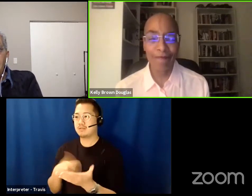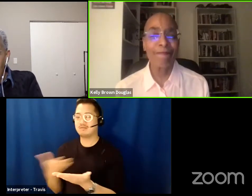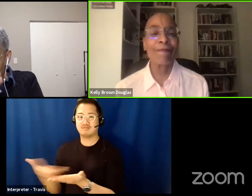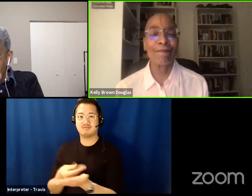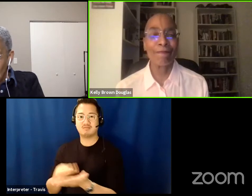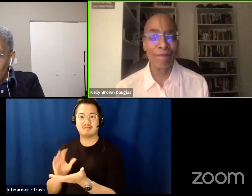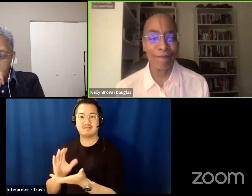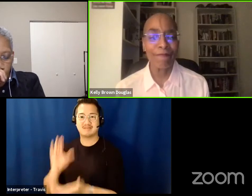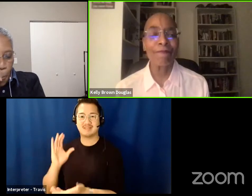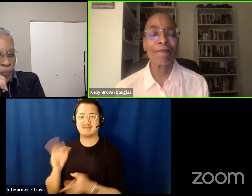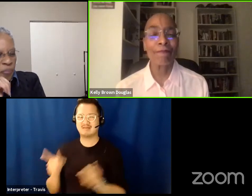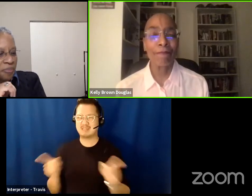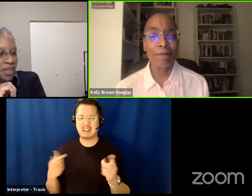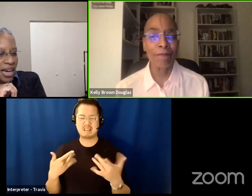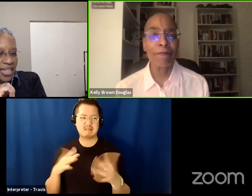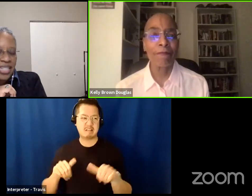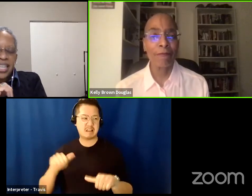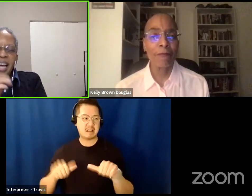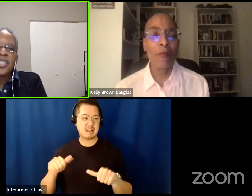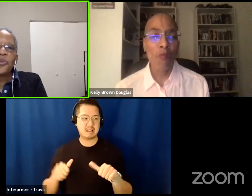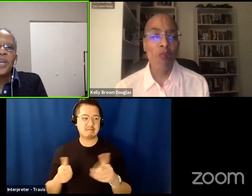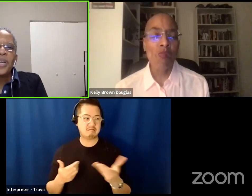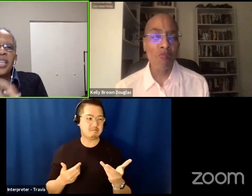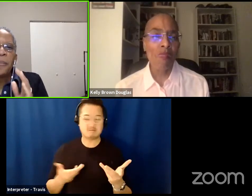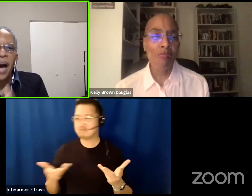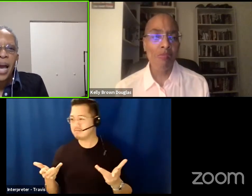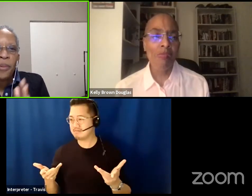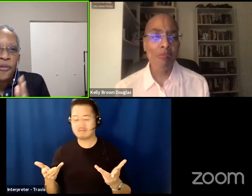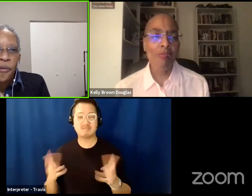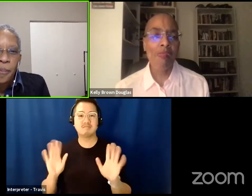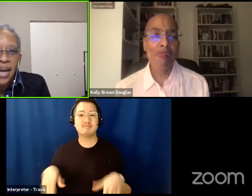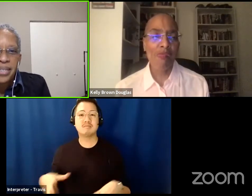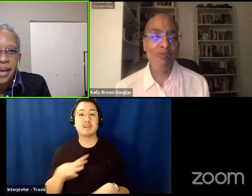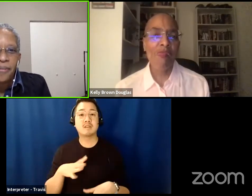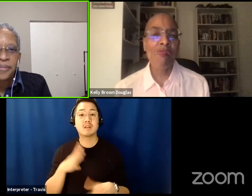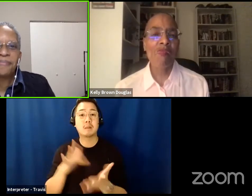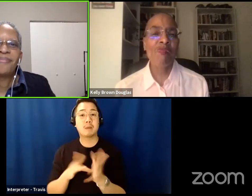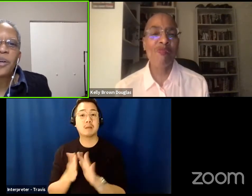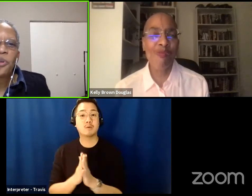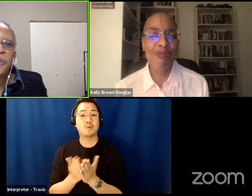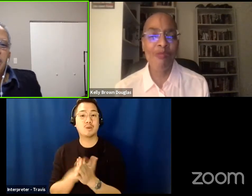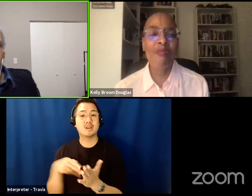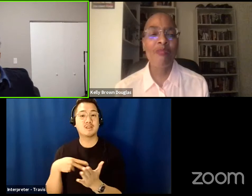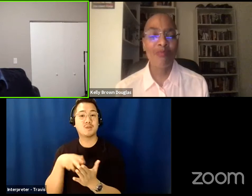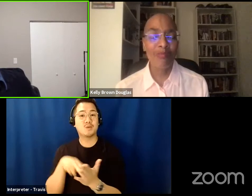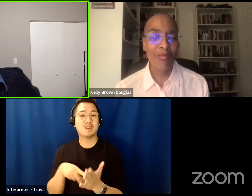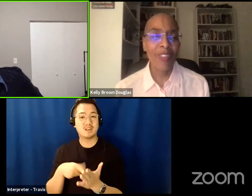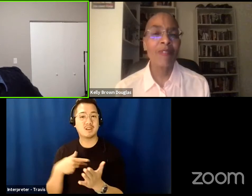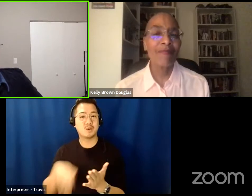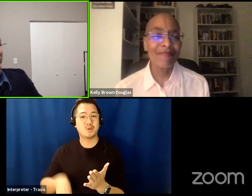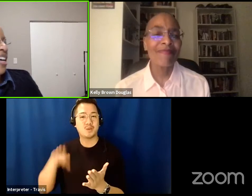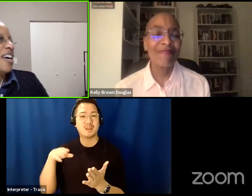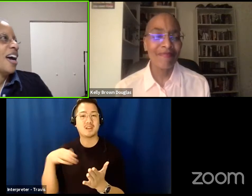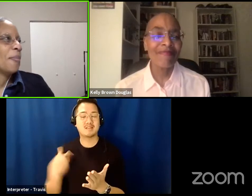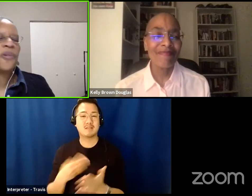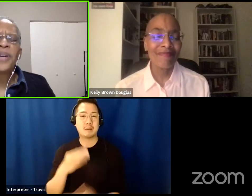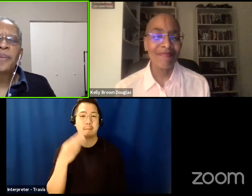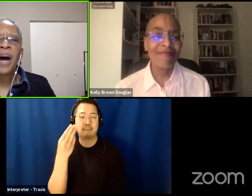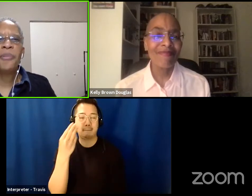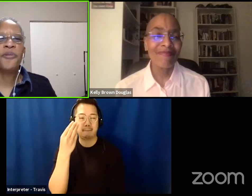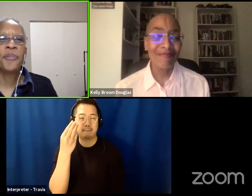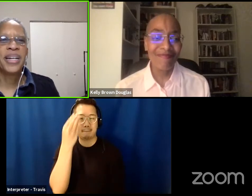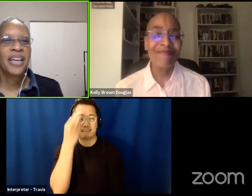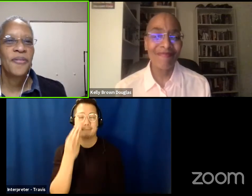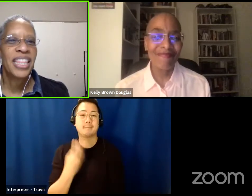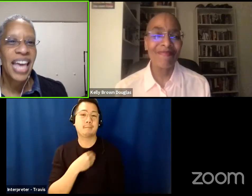Right. I'll put it that way. So I decided to read the Bible for myself. I grew up in the United Methodist Church. I'm gonna read